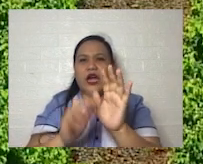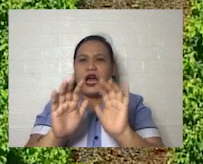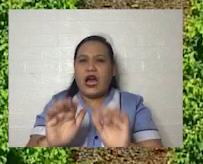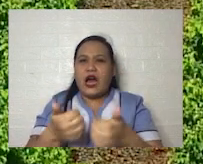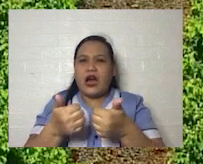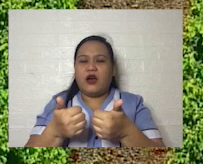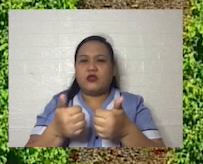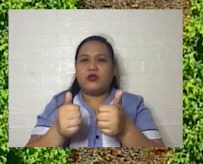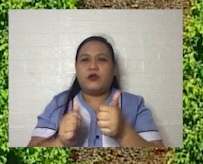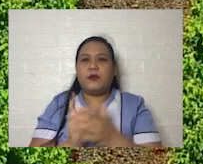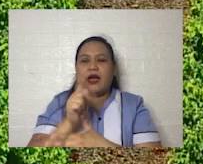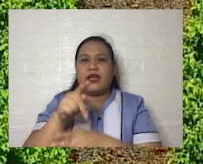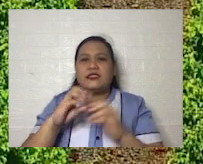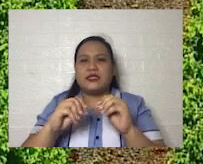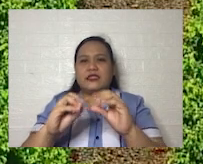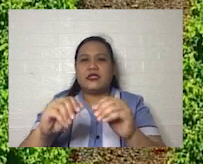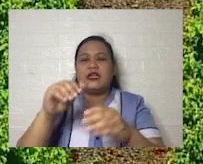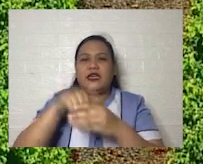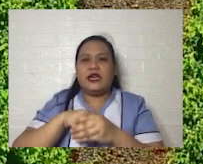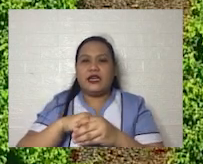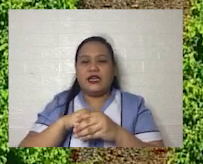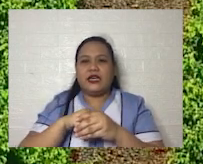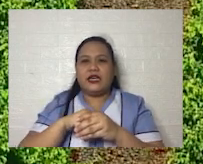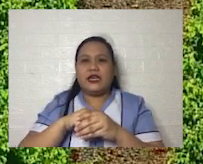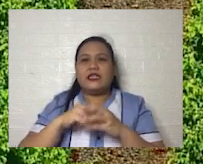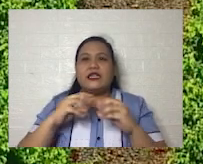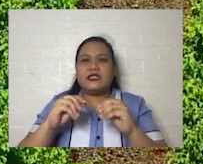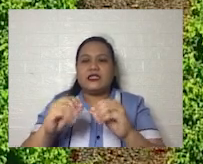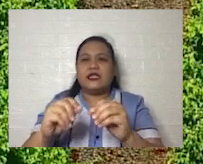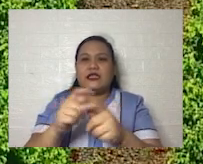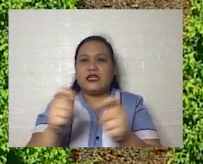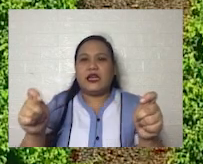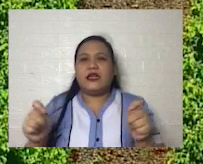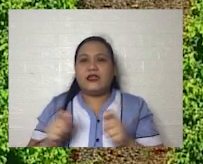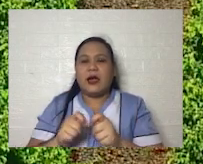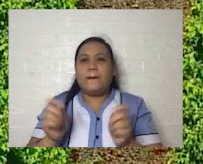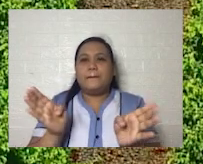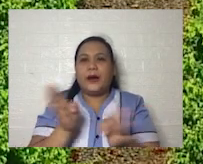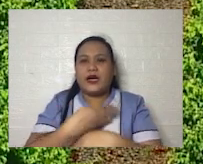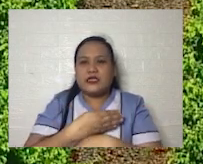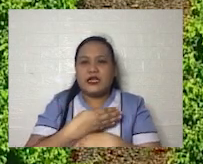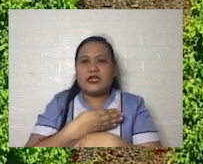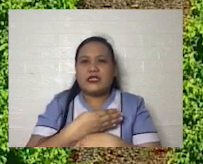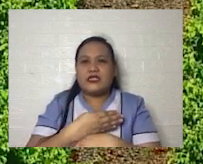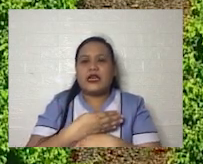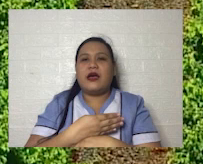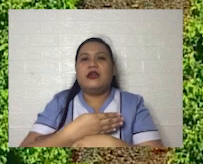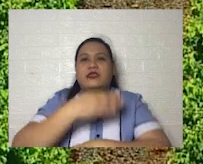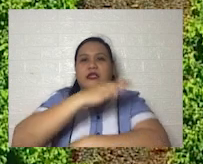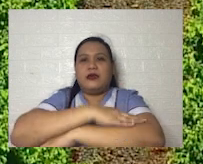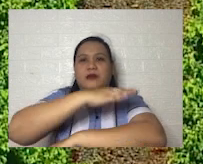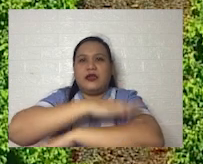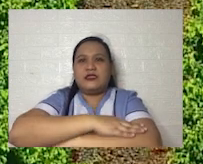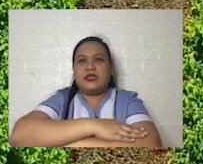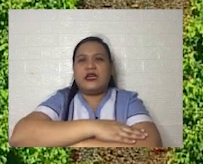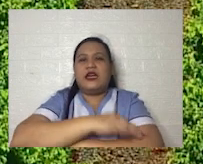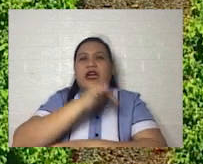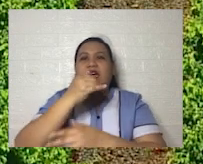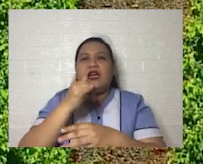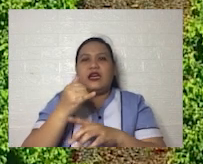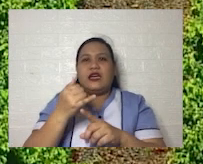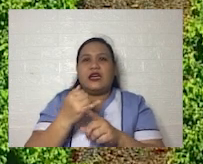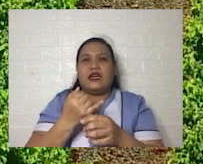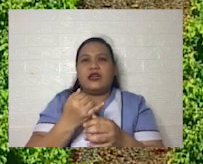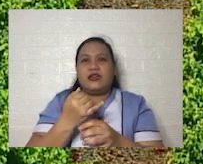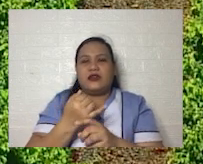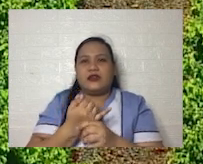I will show you on how to sow seeds in seed trays, seed boxes, seed beds, individual